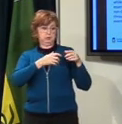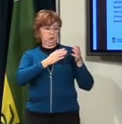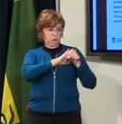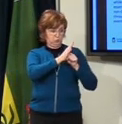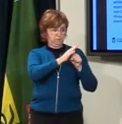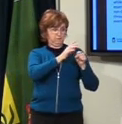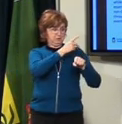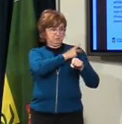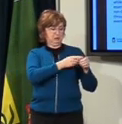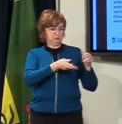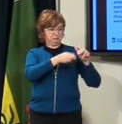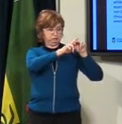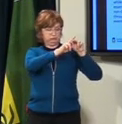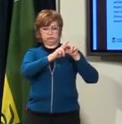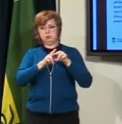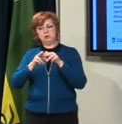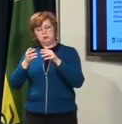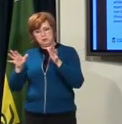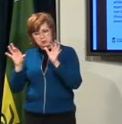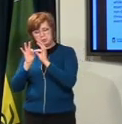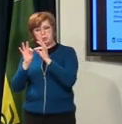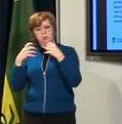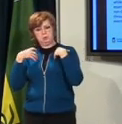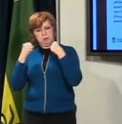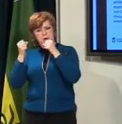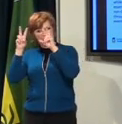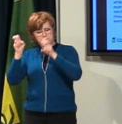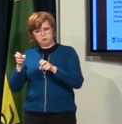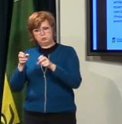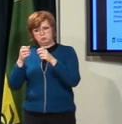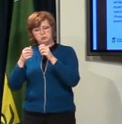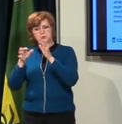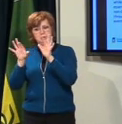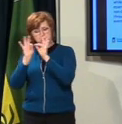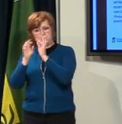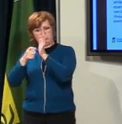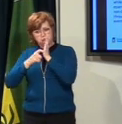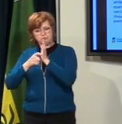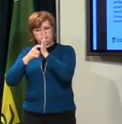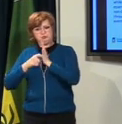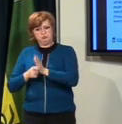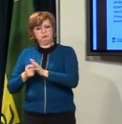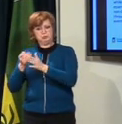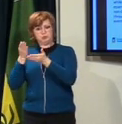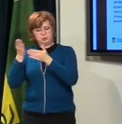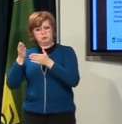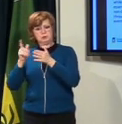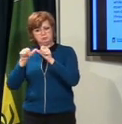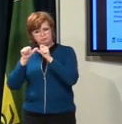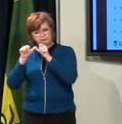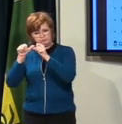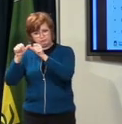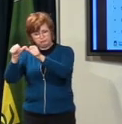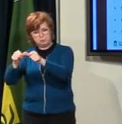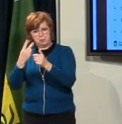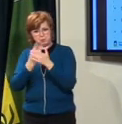continue delivering essential services to non-COVID patients throughout the duration of the